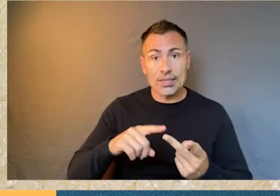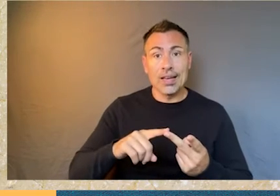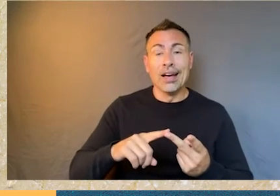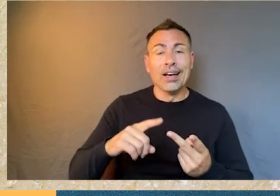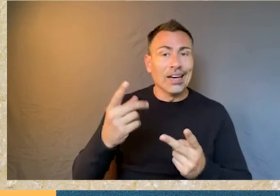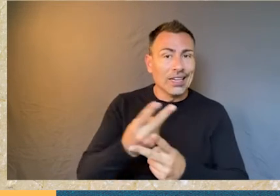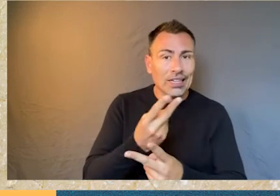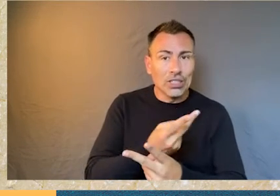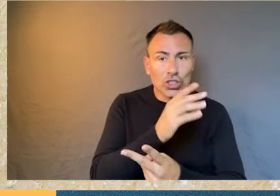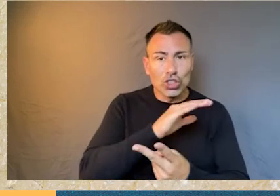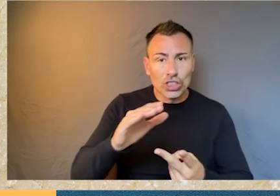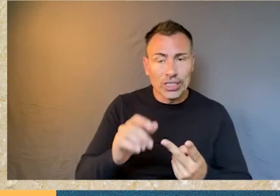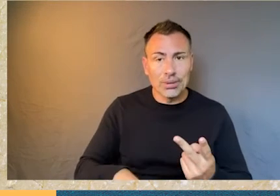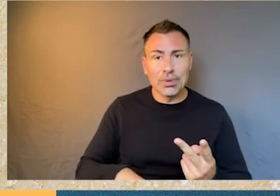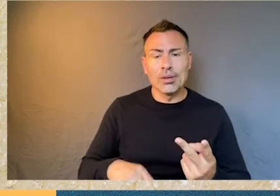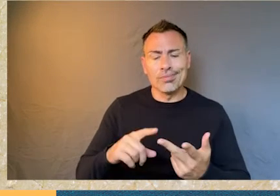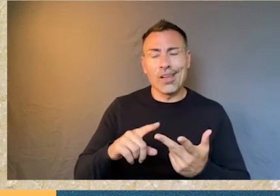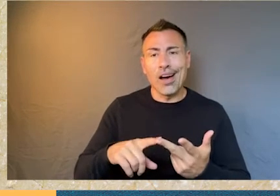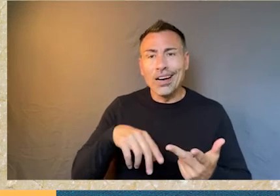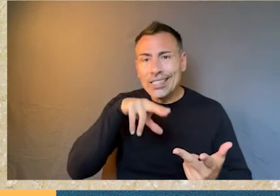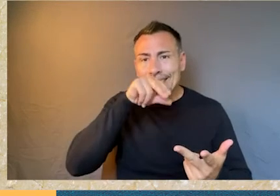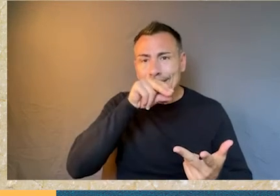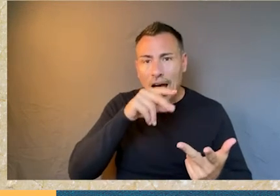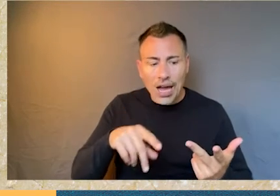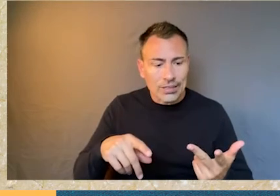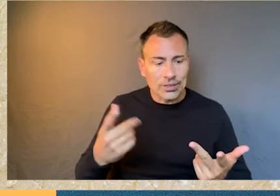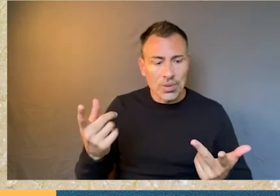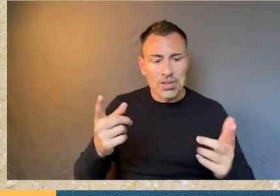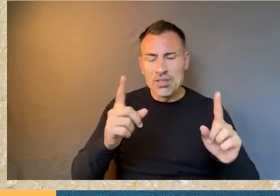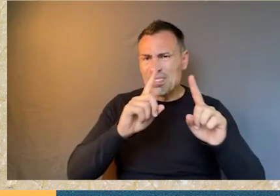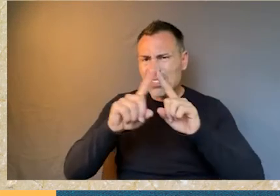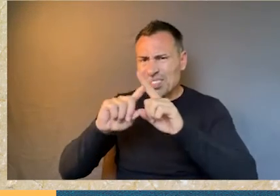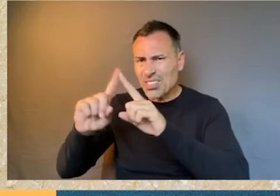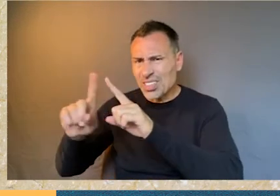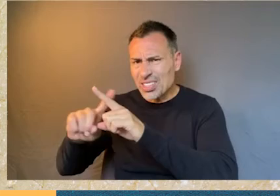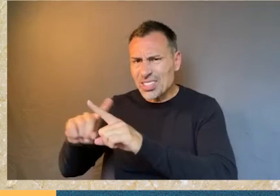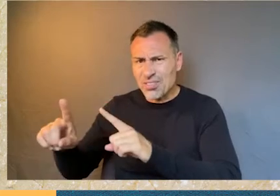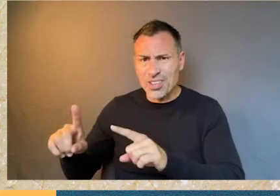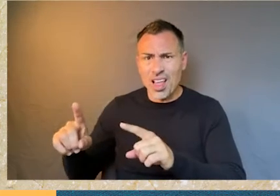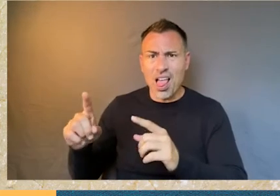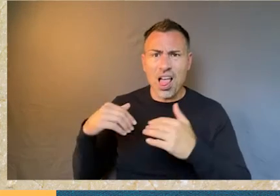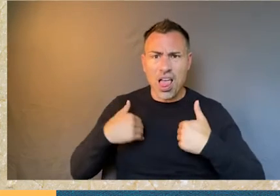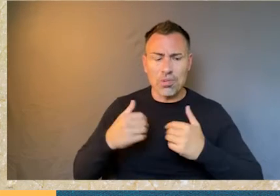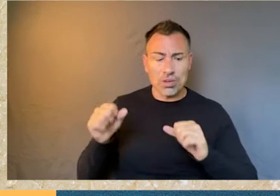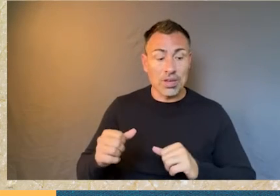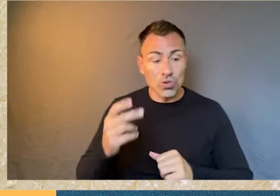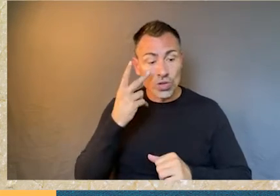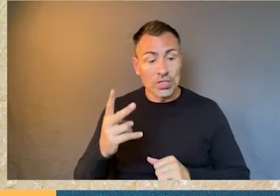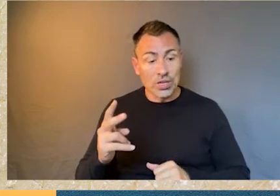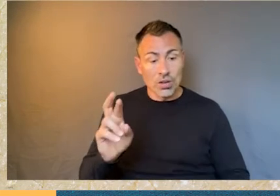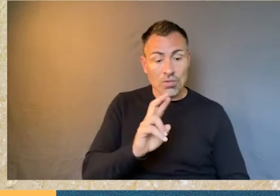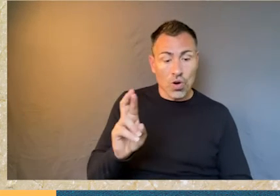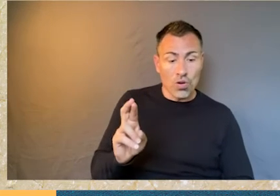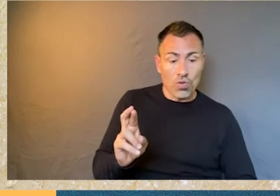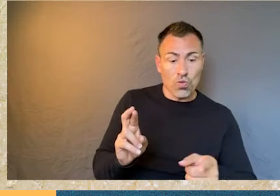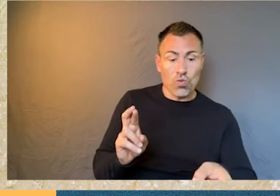case involving an emotional support duck. It's on the slide on the far right. The person is